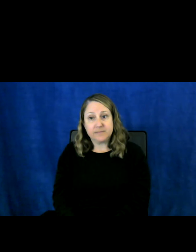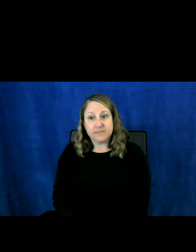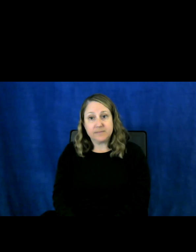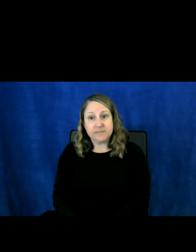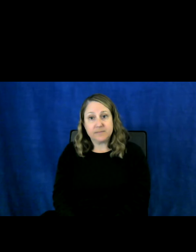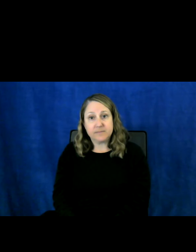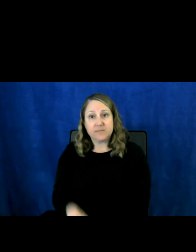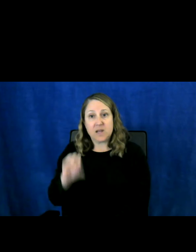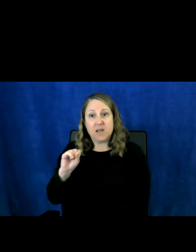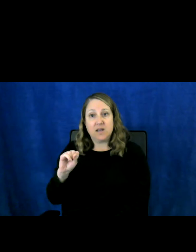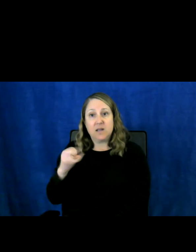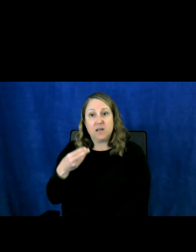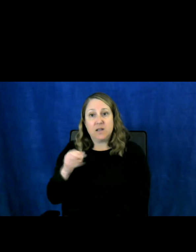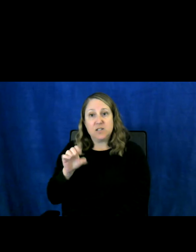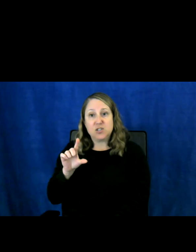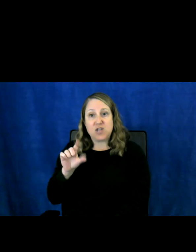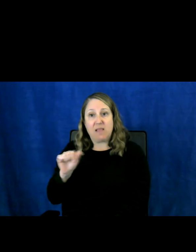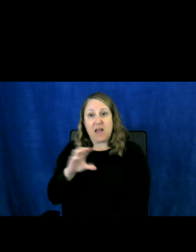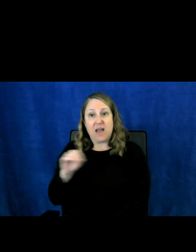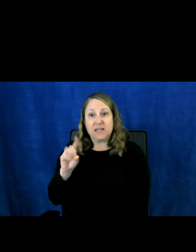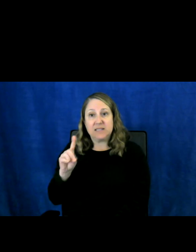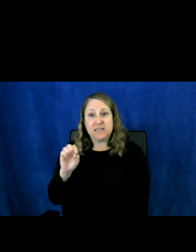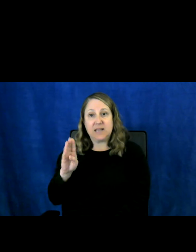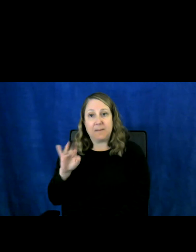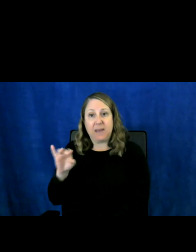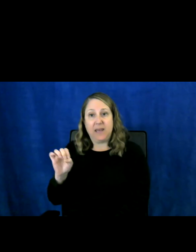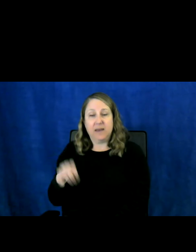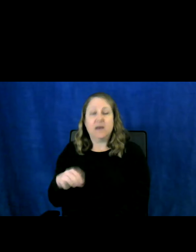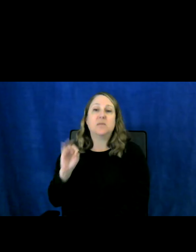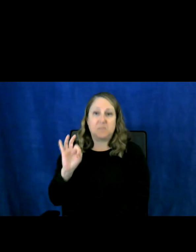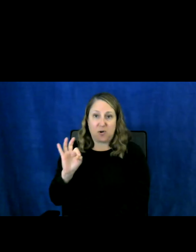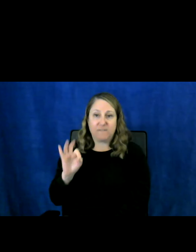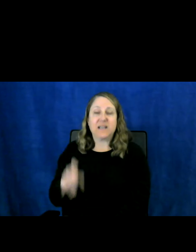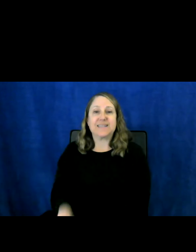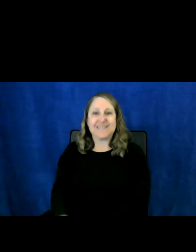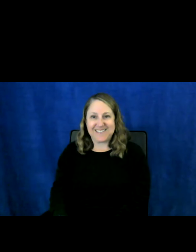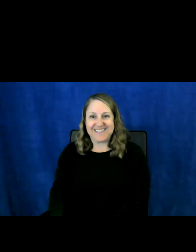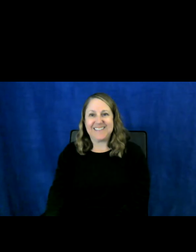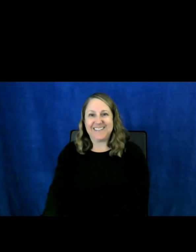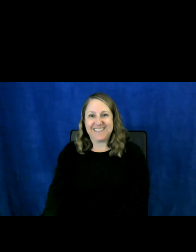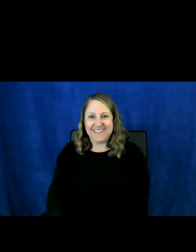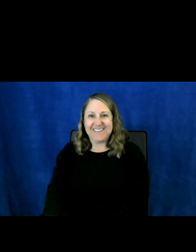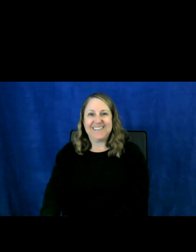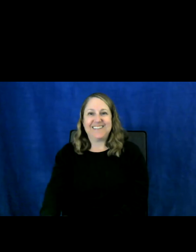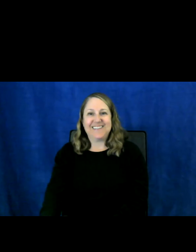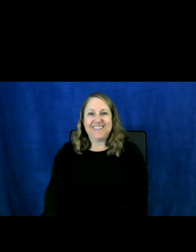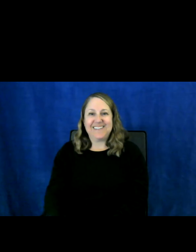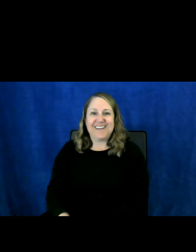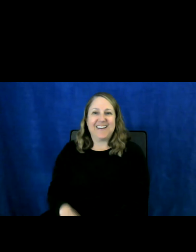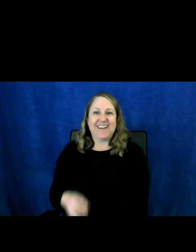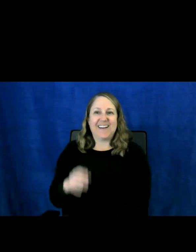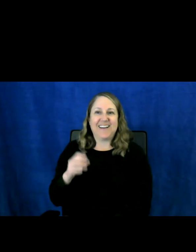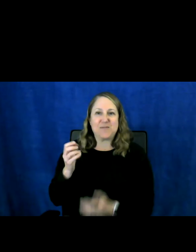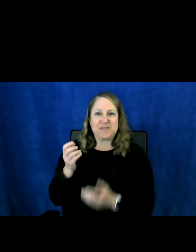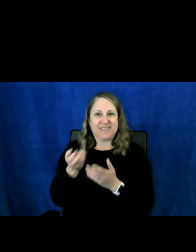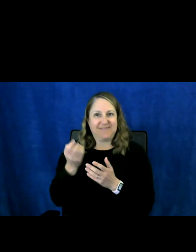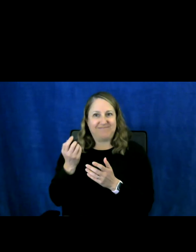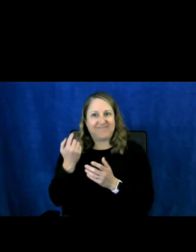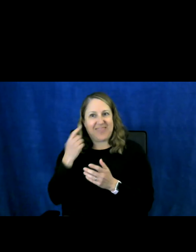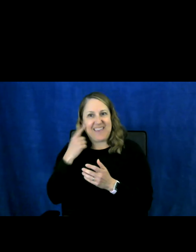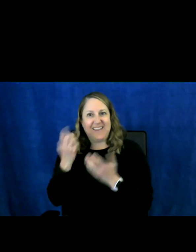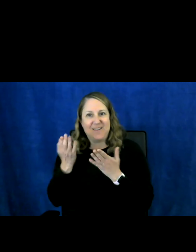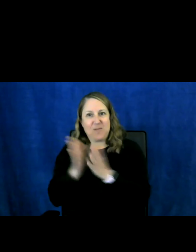Shella and Debbie have questions or comments. Perfect. Okay, I was just about to say we're going to hop over and see if any committee members want to